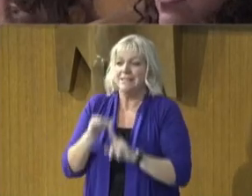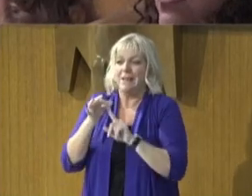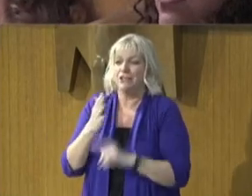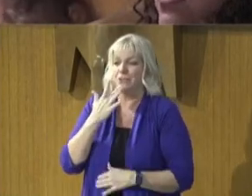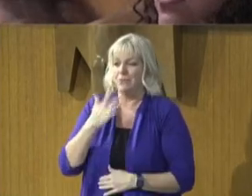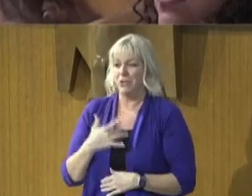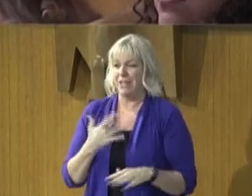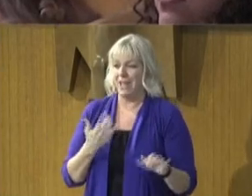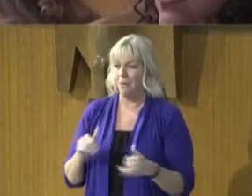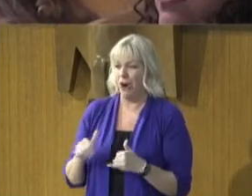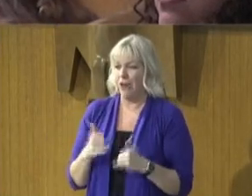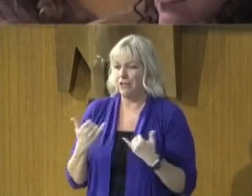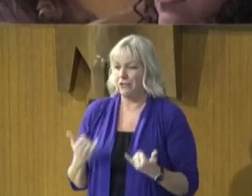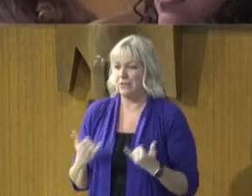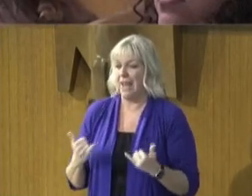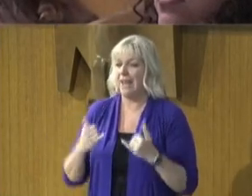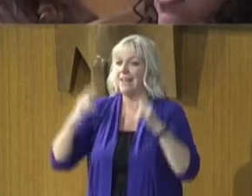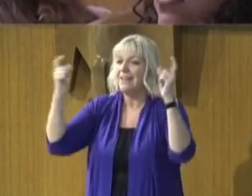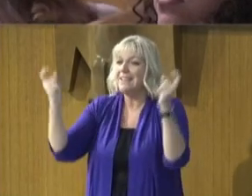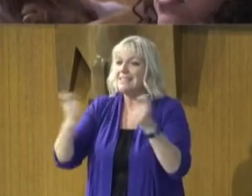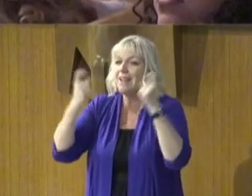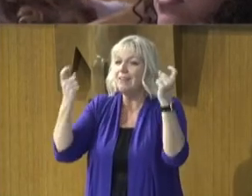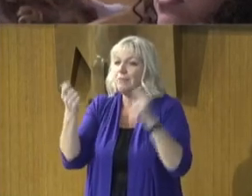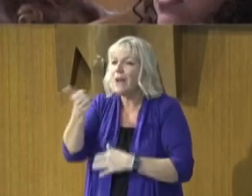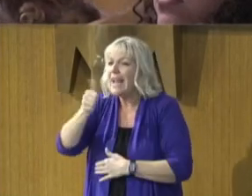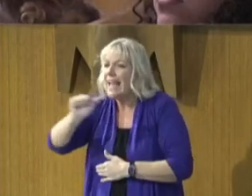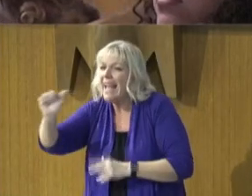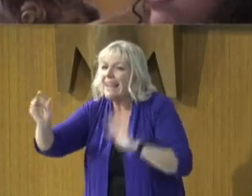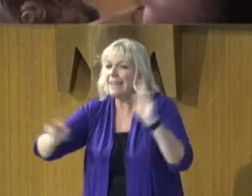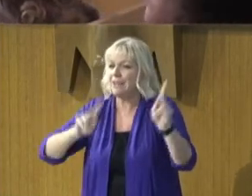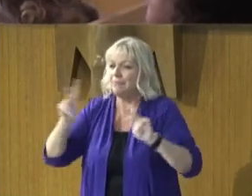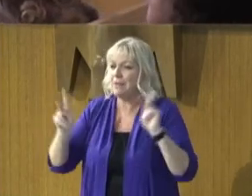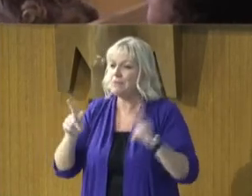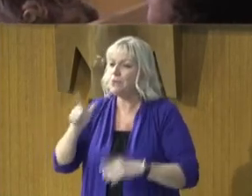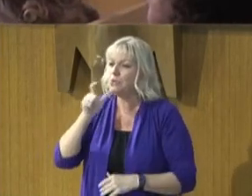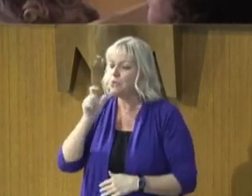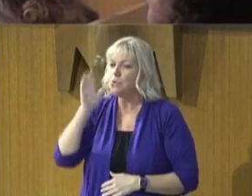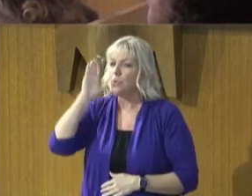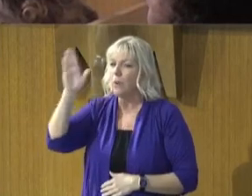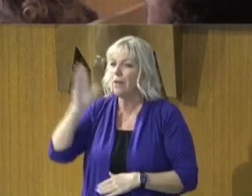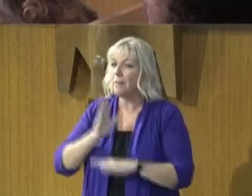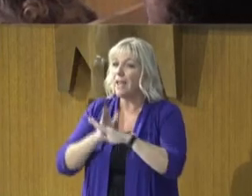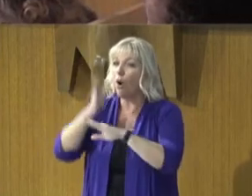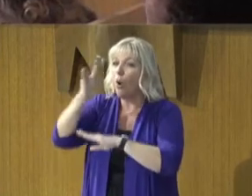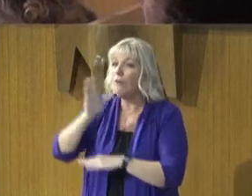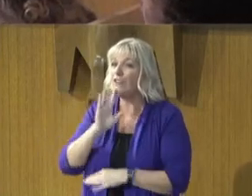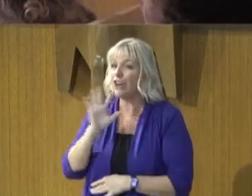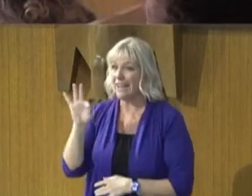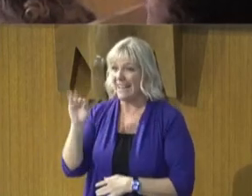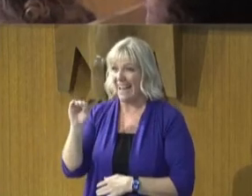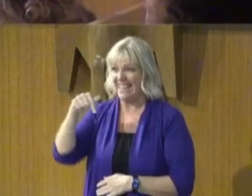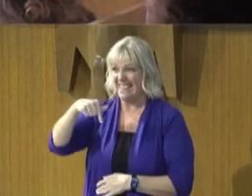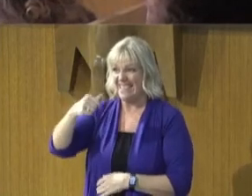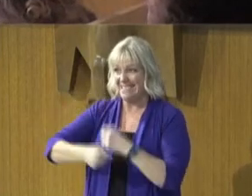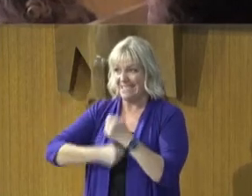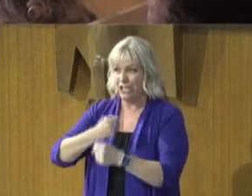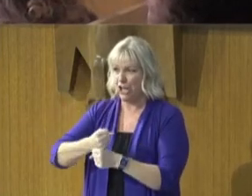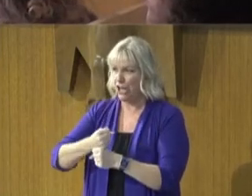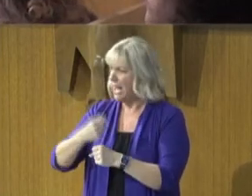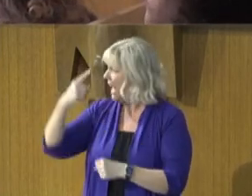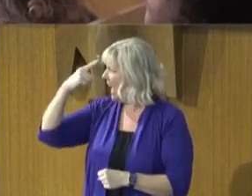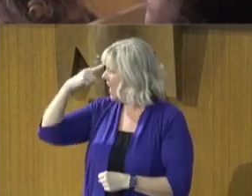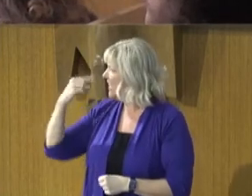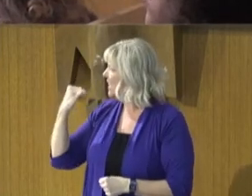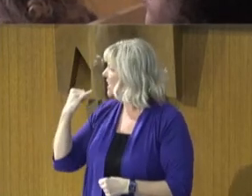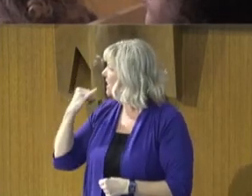party today for celebrating anyone in our congregation who is turning over the age of 90 this year. And I believe we have, Jacob, is it